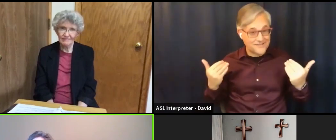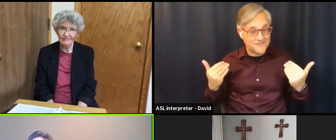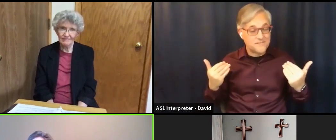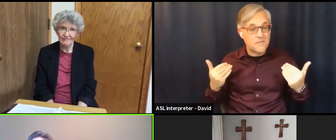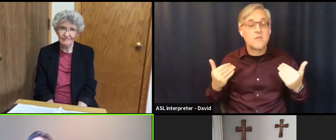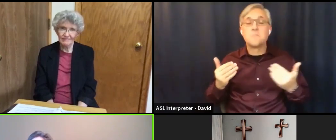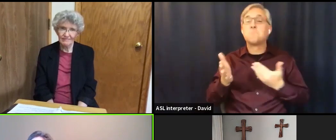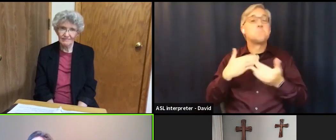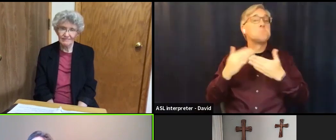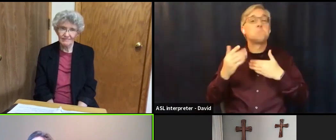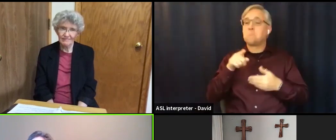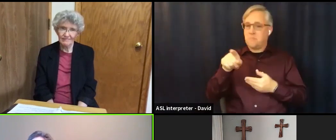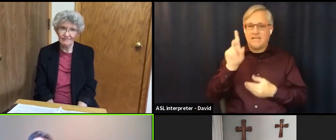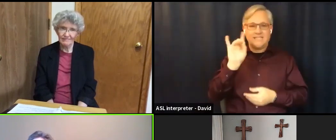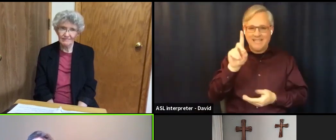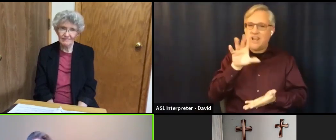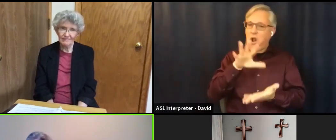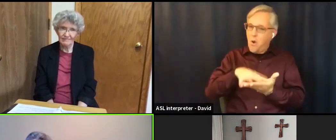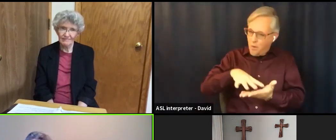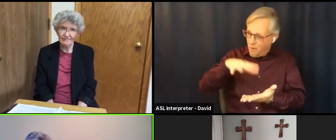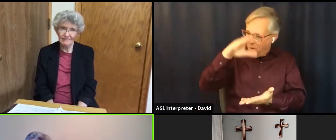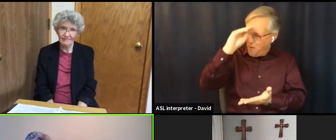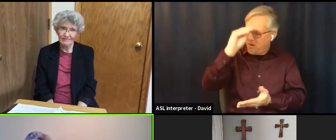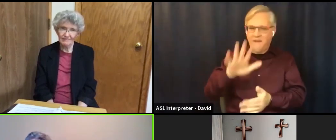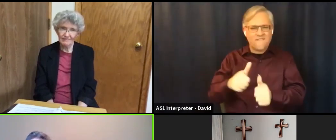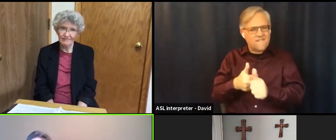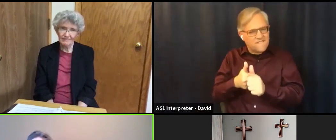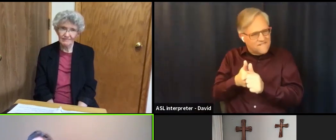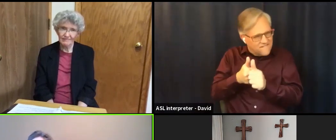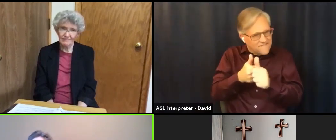follow Jesus so closely